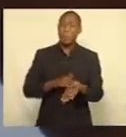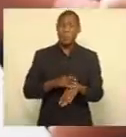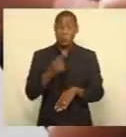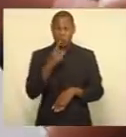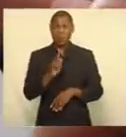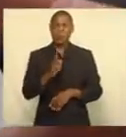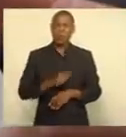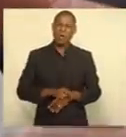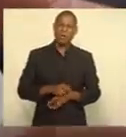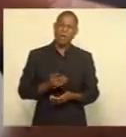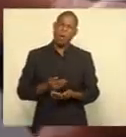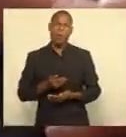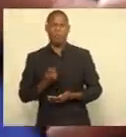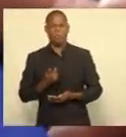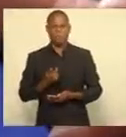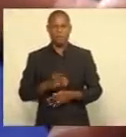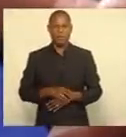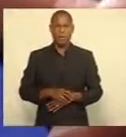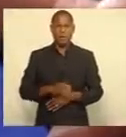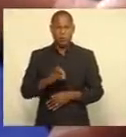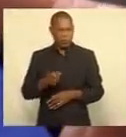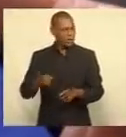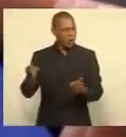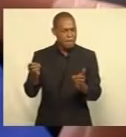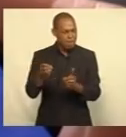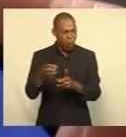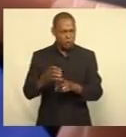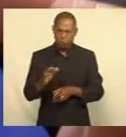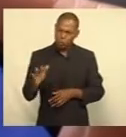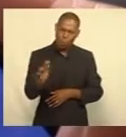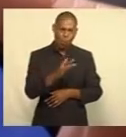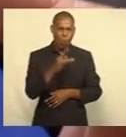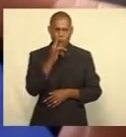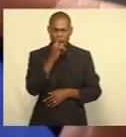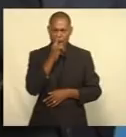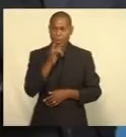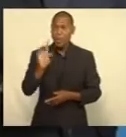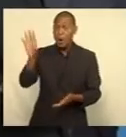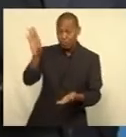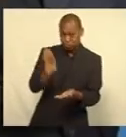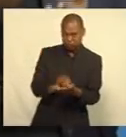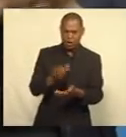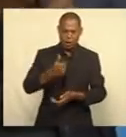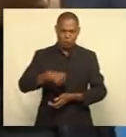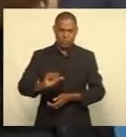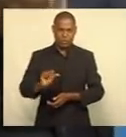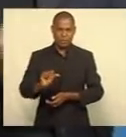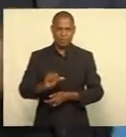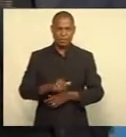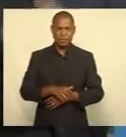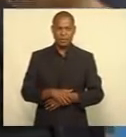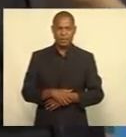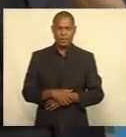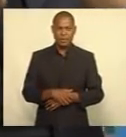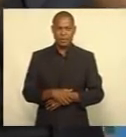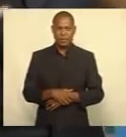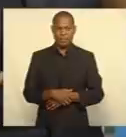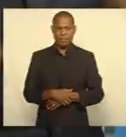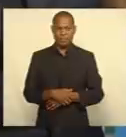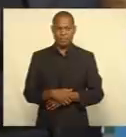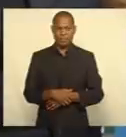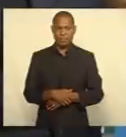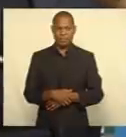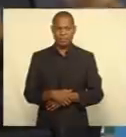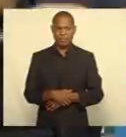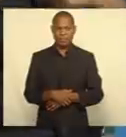off. He says it's critical that all Fijians download and use the app. And we would have had a list generated already, and we would be out